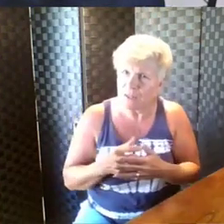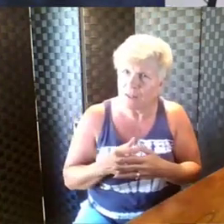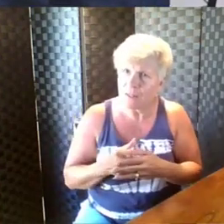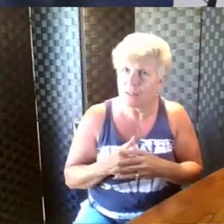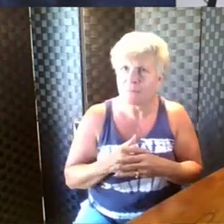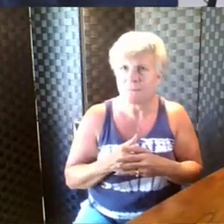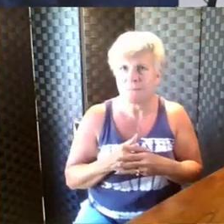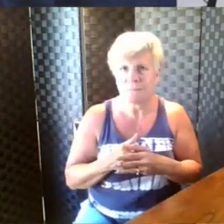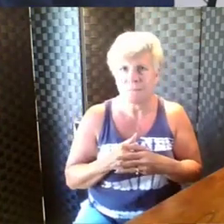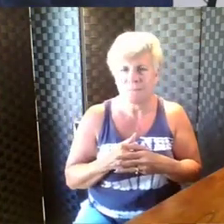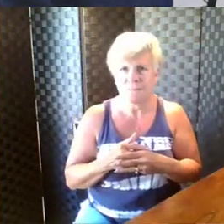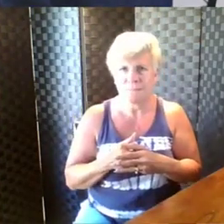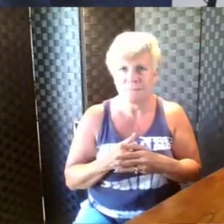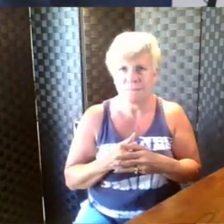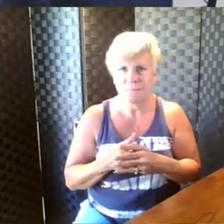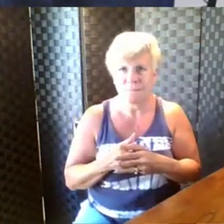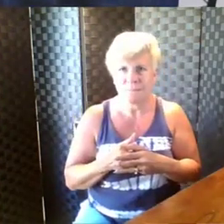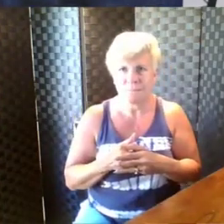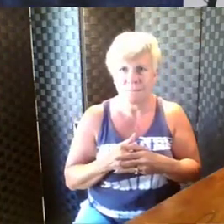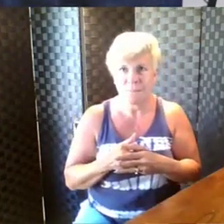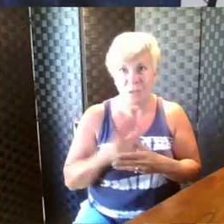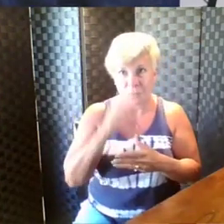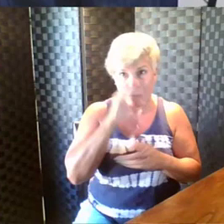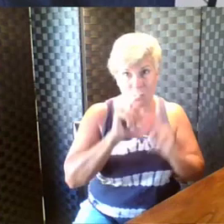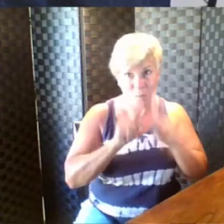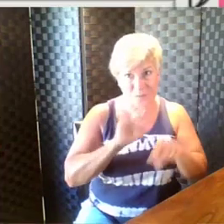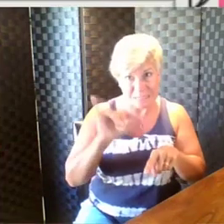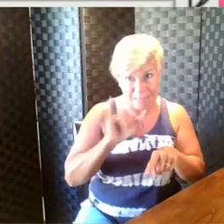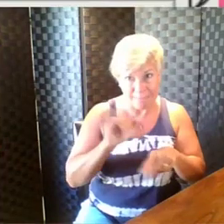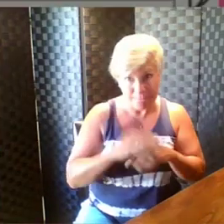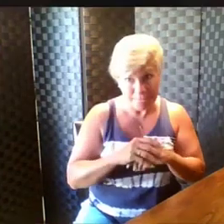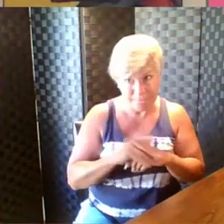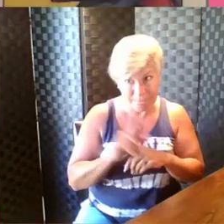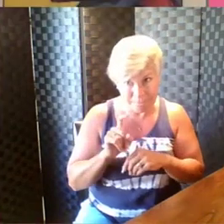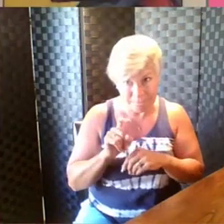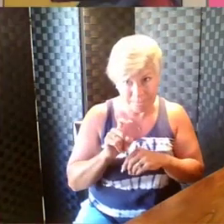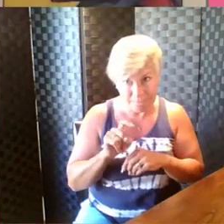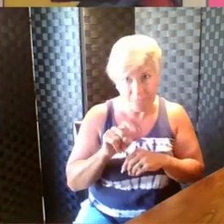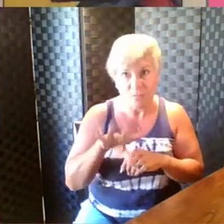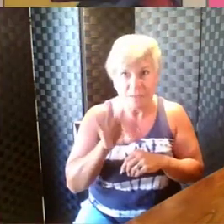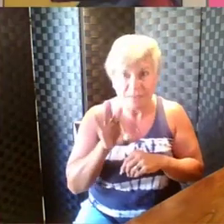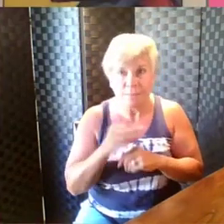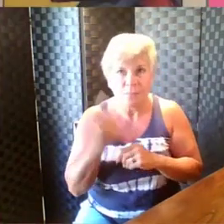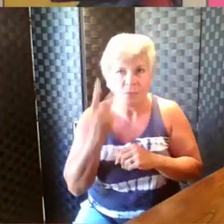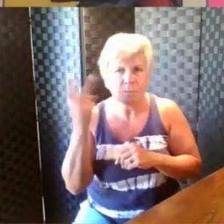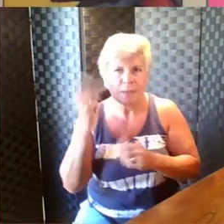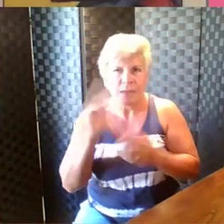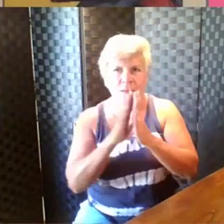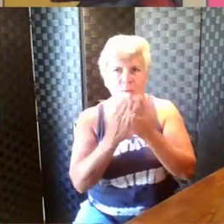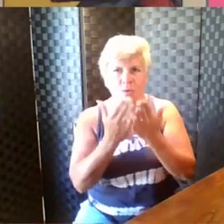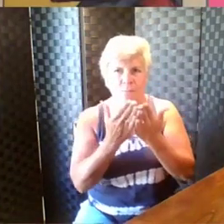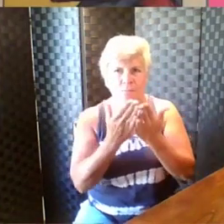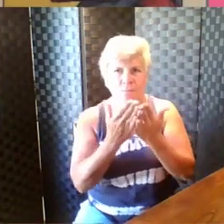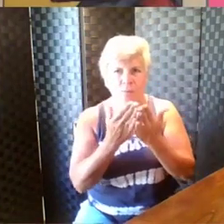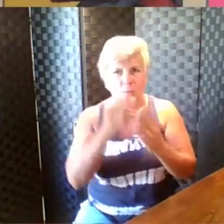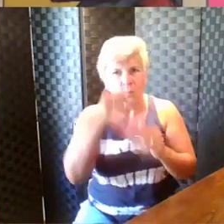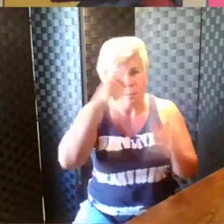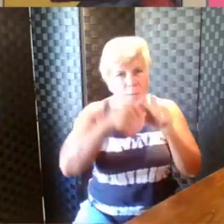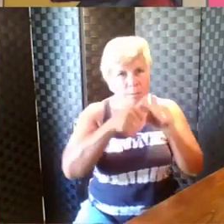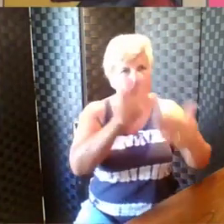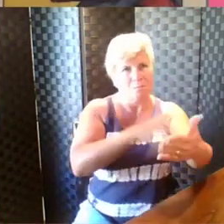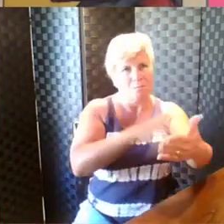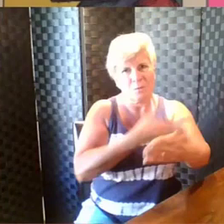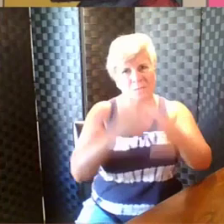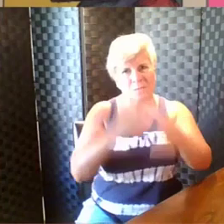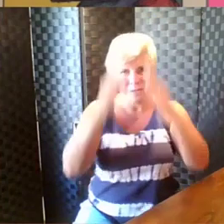Did Chrysanthemum respond the same way? We'll find out. Remember, after Miss Twinkle told her all that